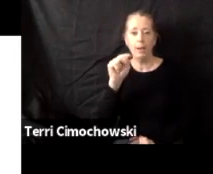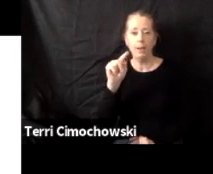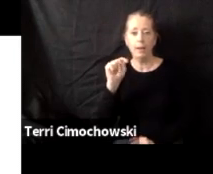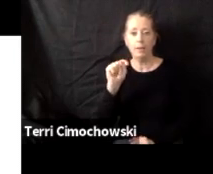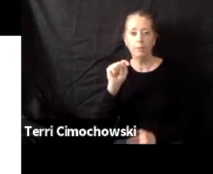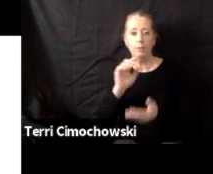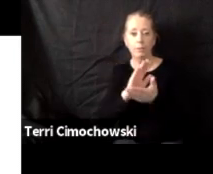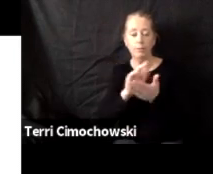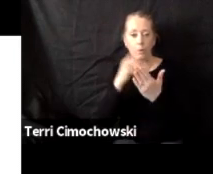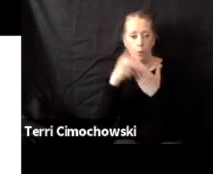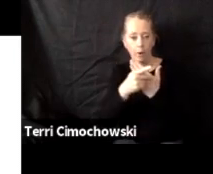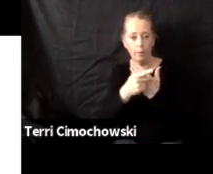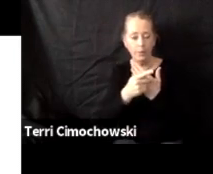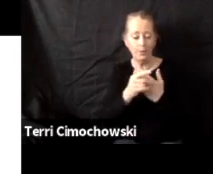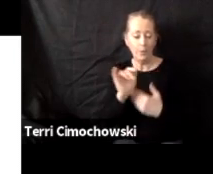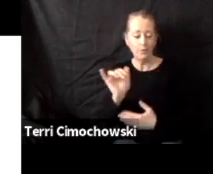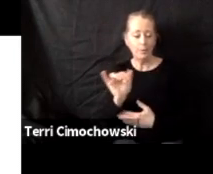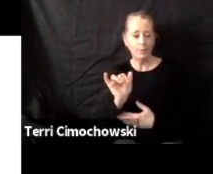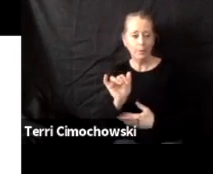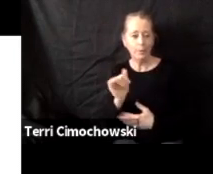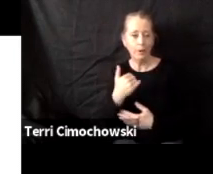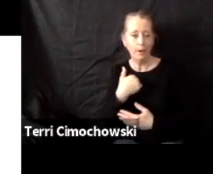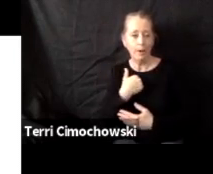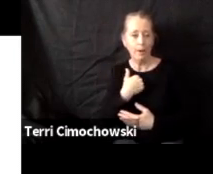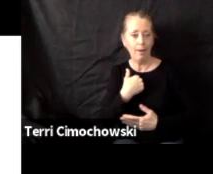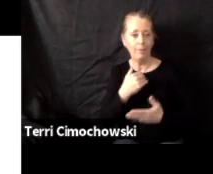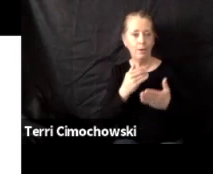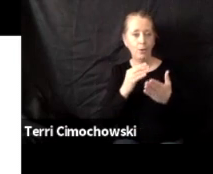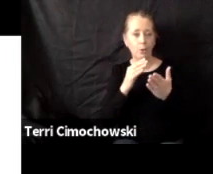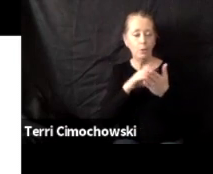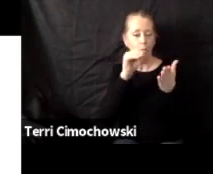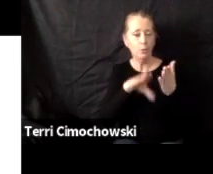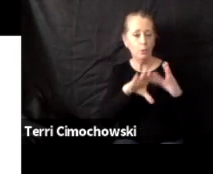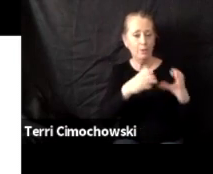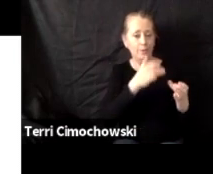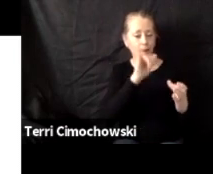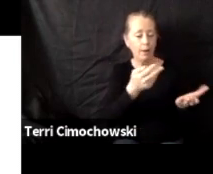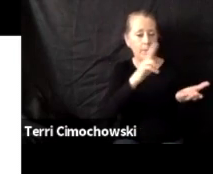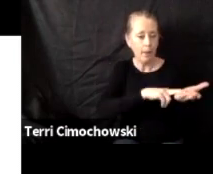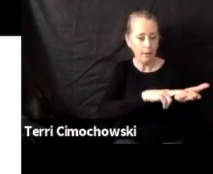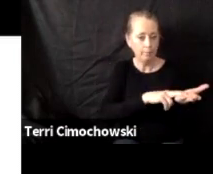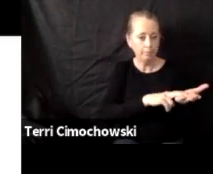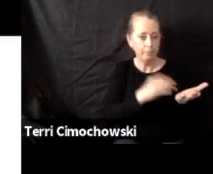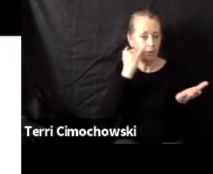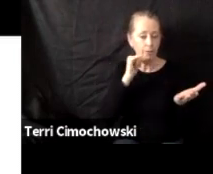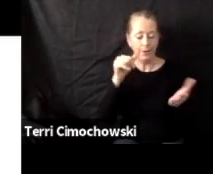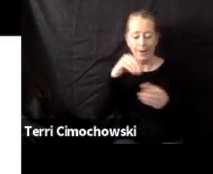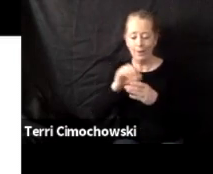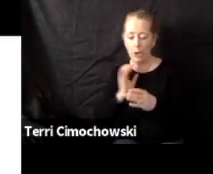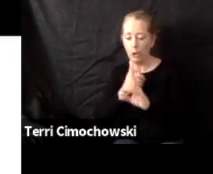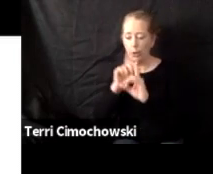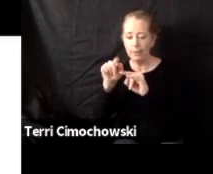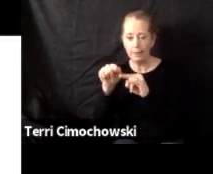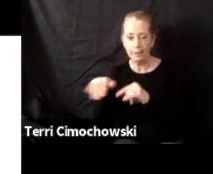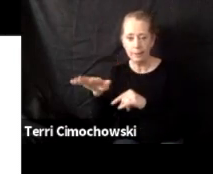So similar, we have students that apply to be a part of our program if they're not within our attendance